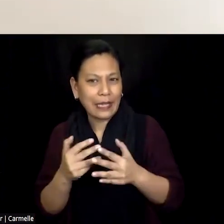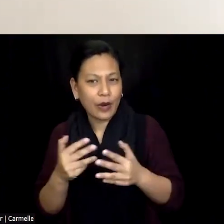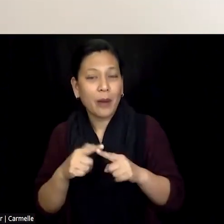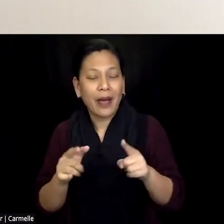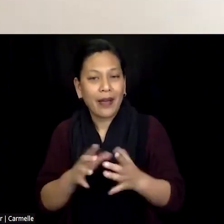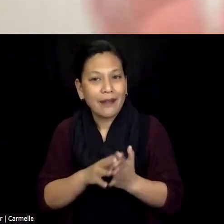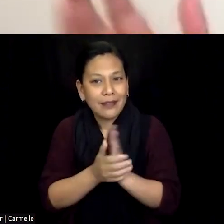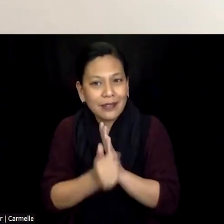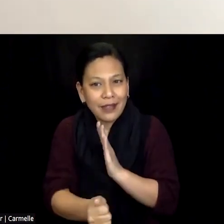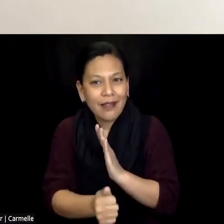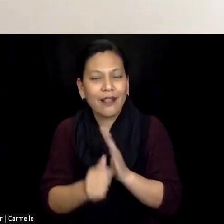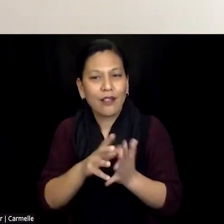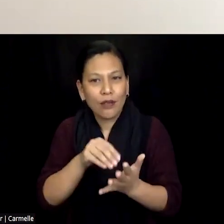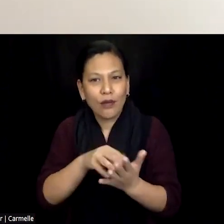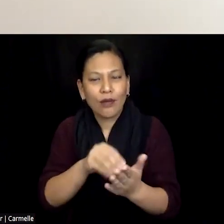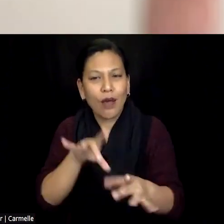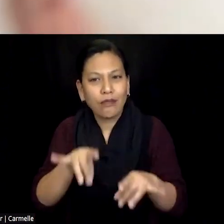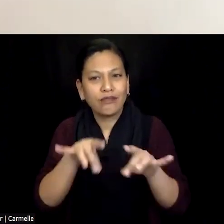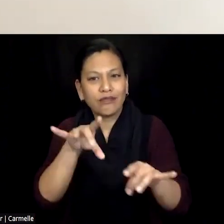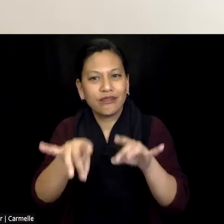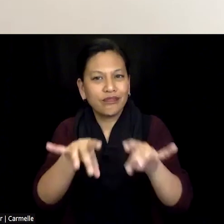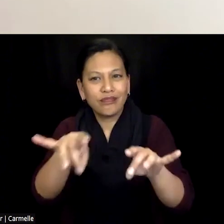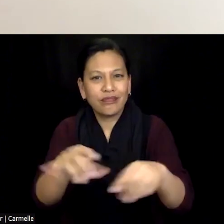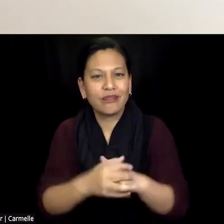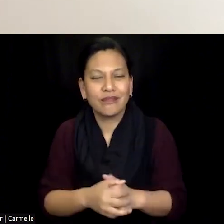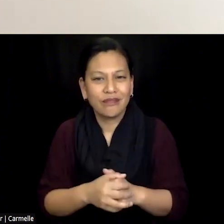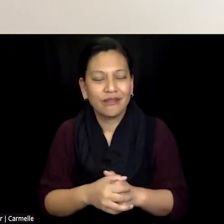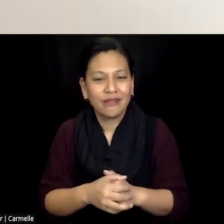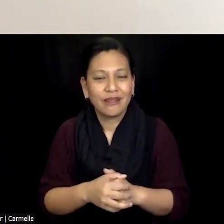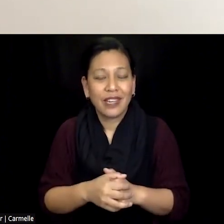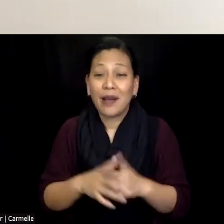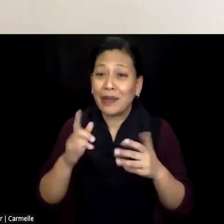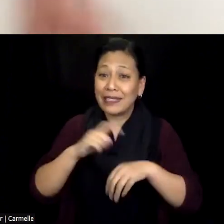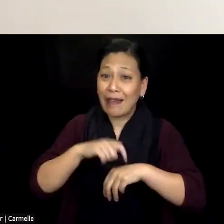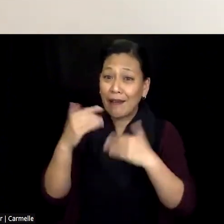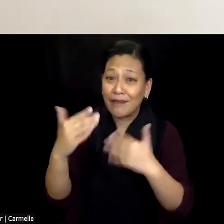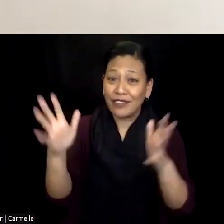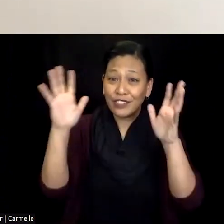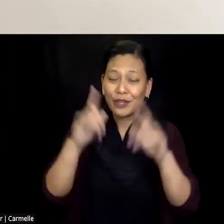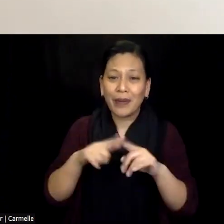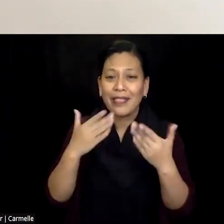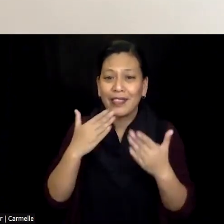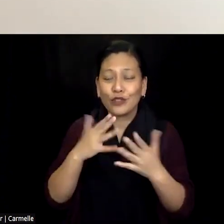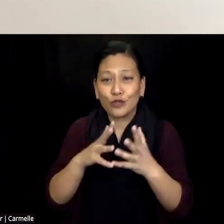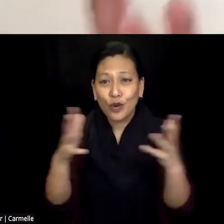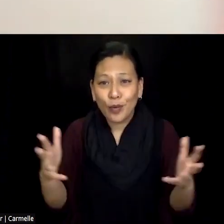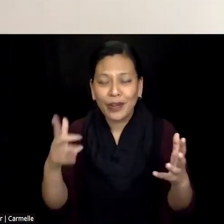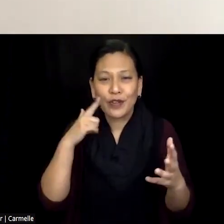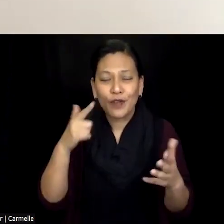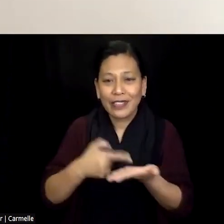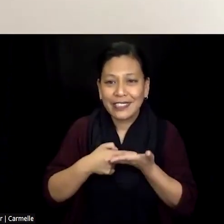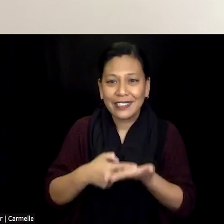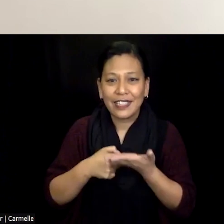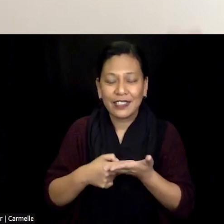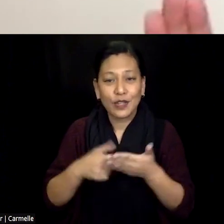all those skill sets, it might become easier over time. So, Jim, I think that's all the time that we have for today. Thank you so much for this. Thank you for being